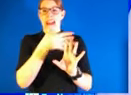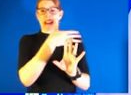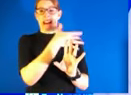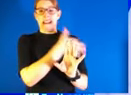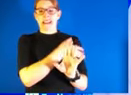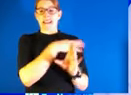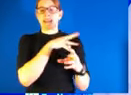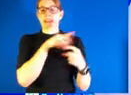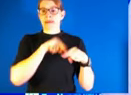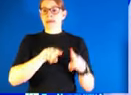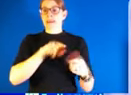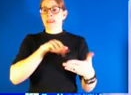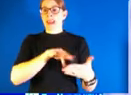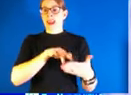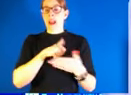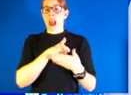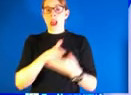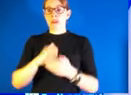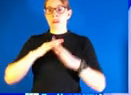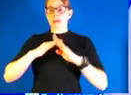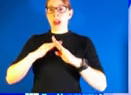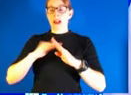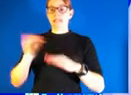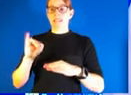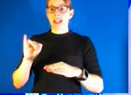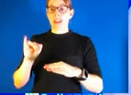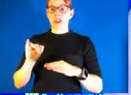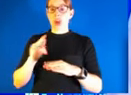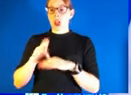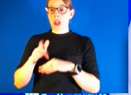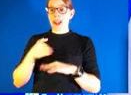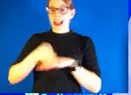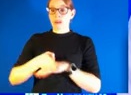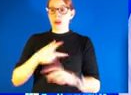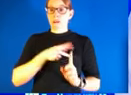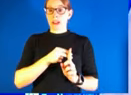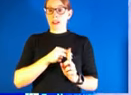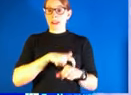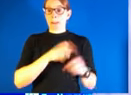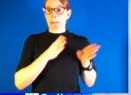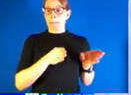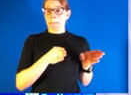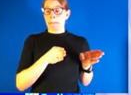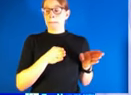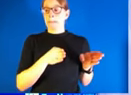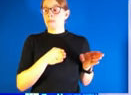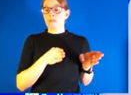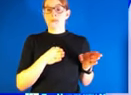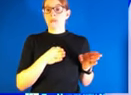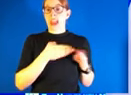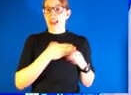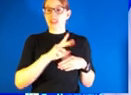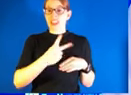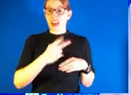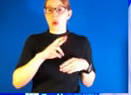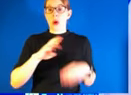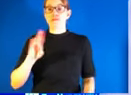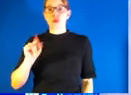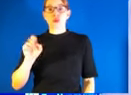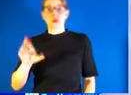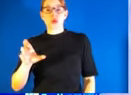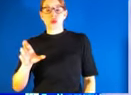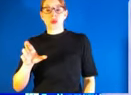still see that it helps to block infection early after that vaccine period, whether it's after the second dose or after that booster dose, especially within